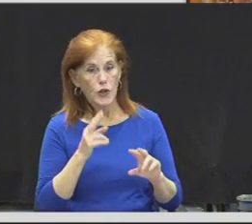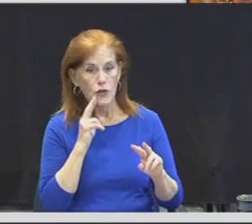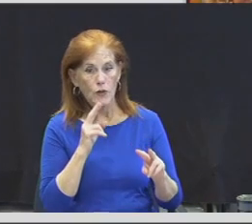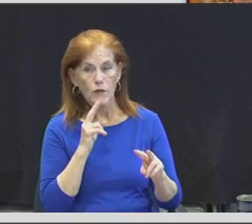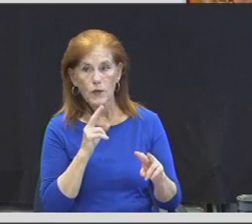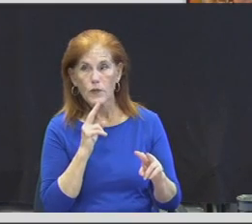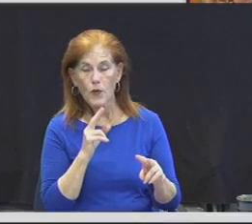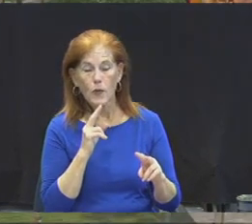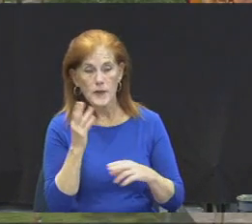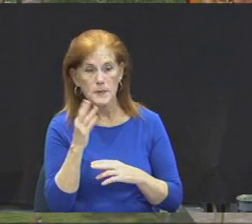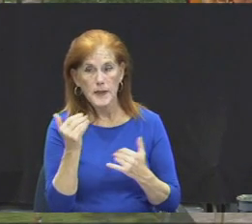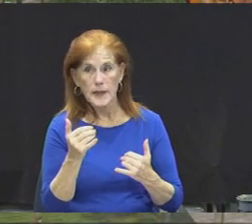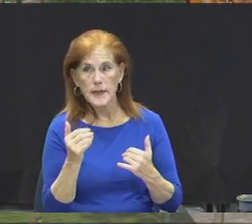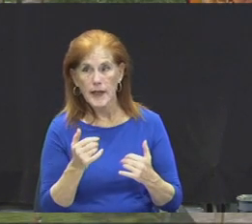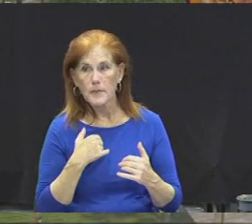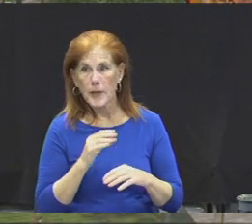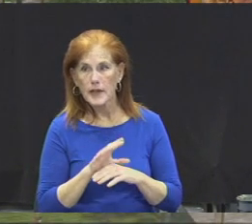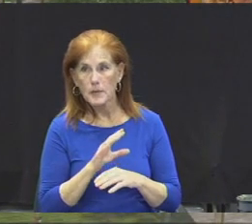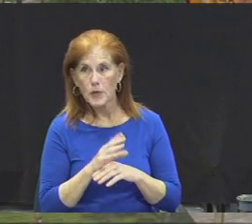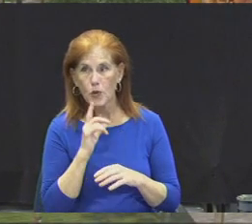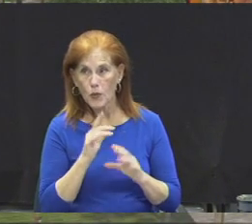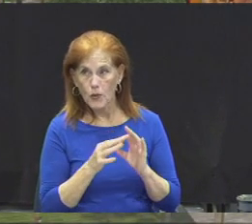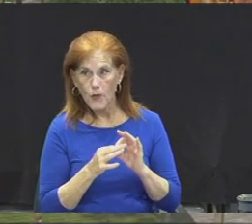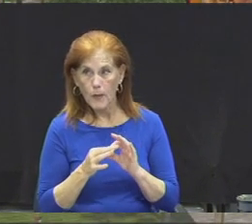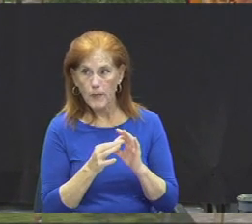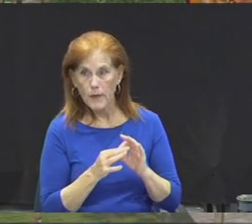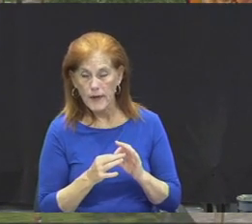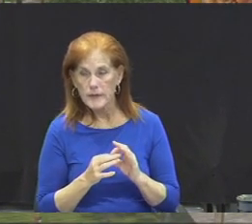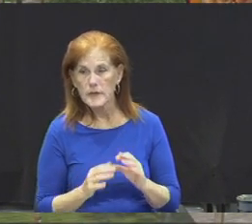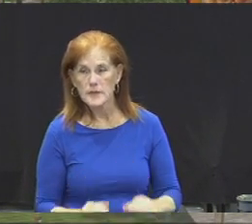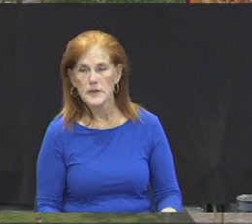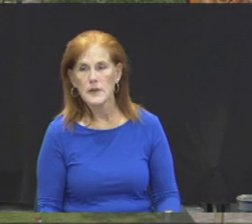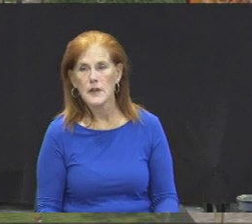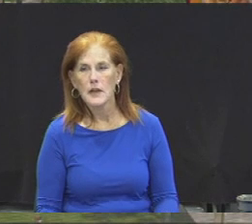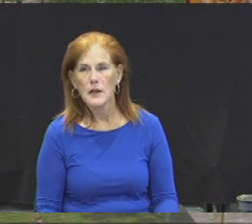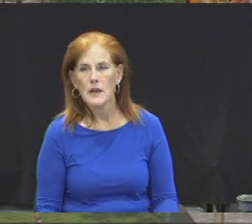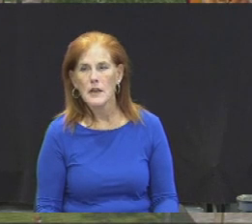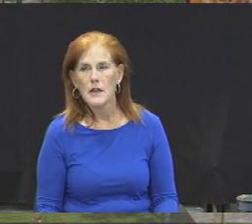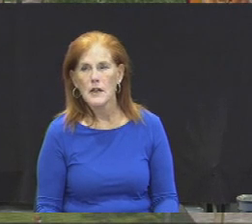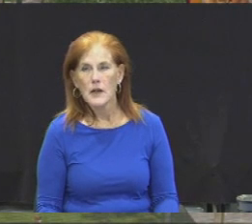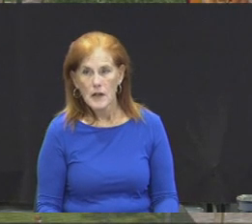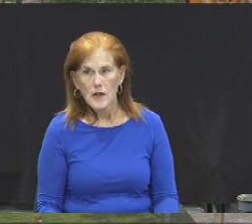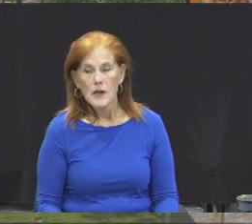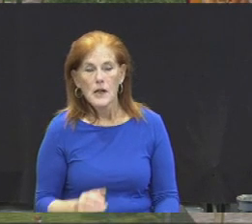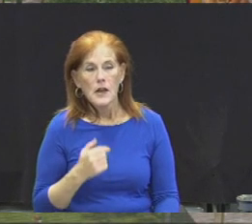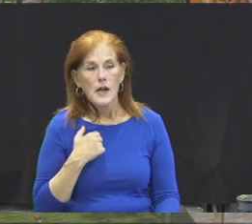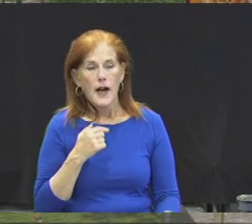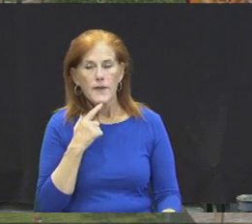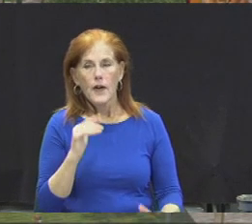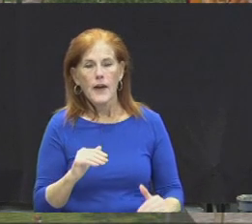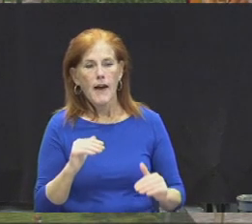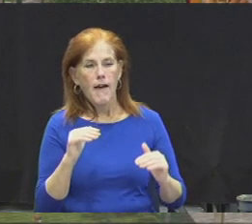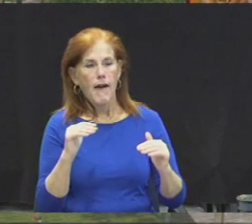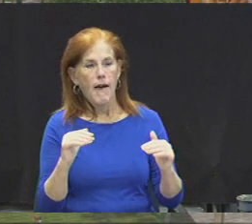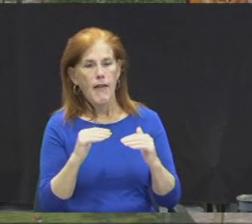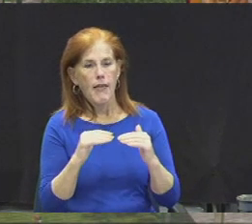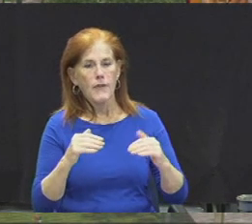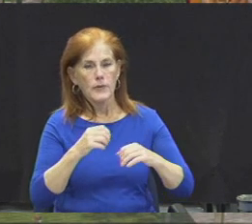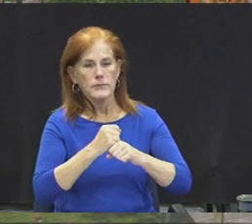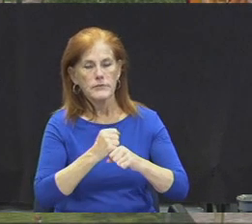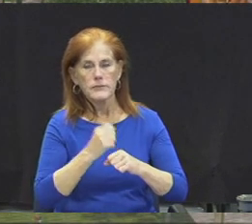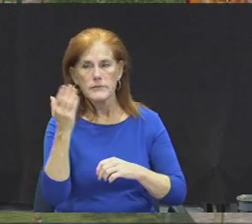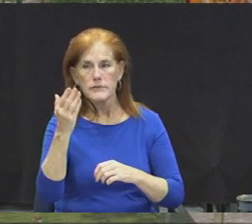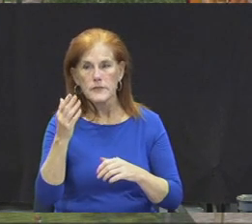speaking with you today. If I get my computer to cooperate, here we go. All right, so what I've got a high-level presentation of the riverfront,